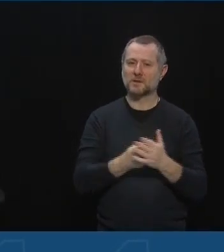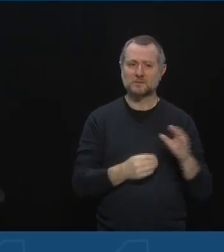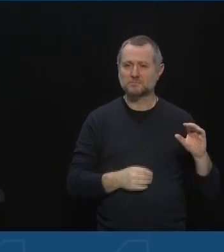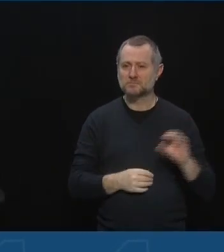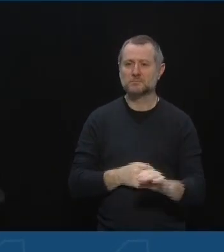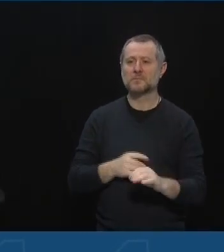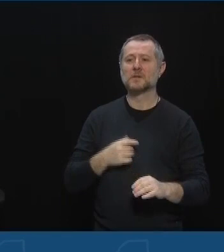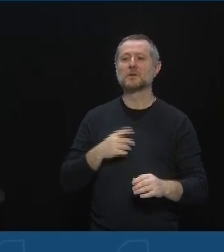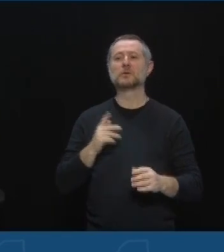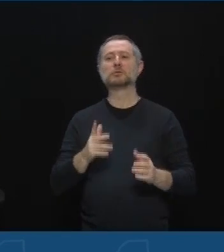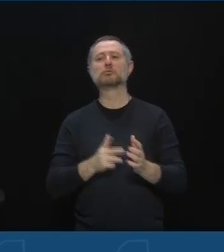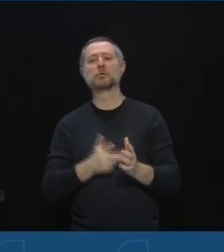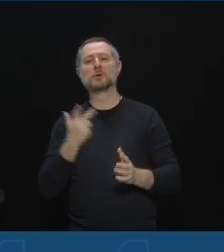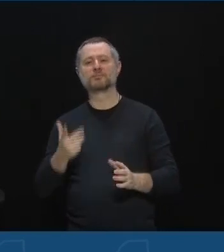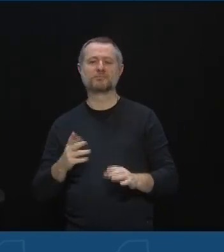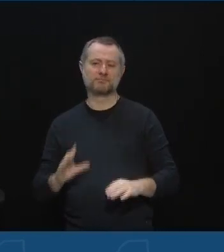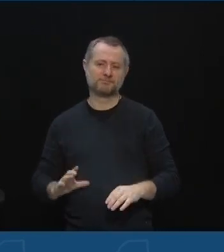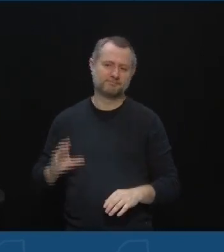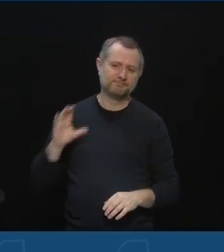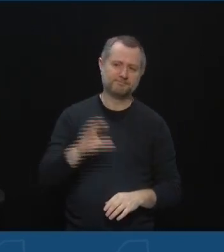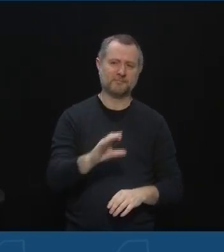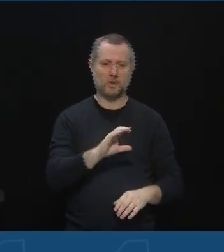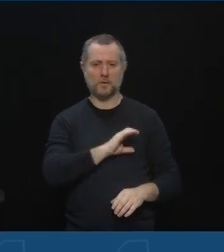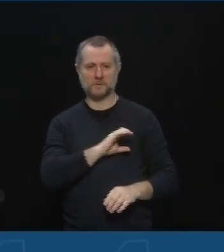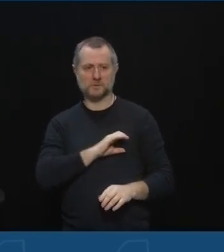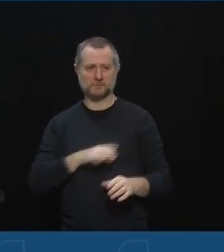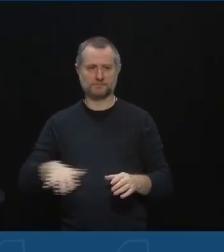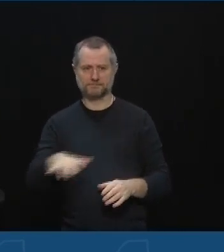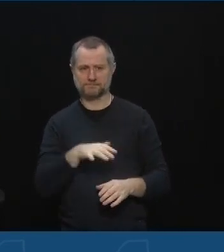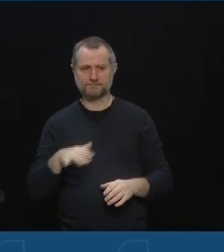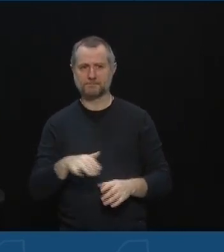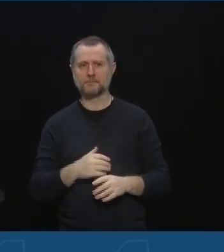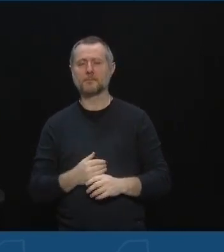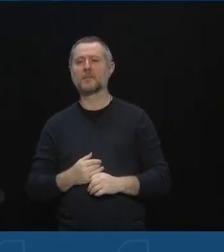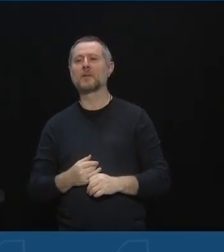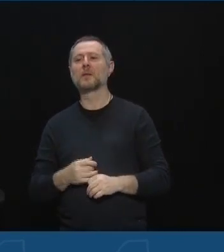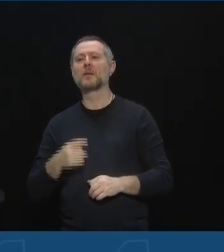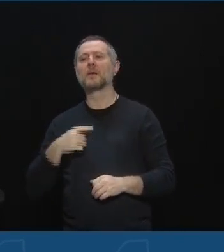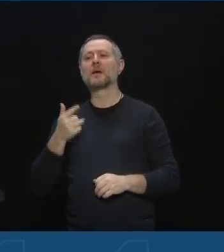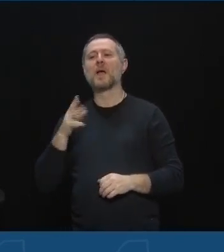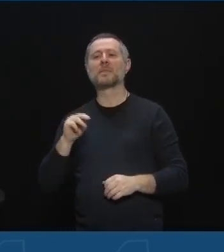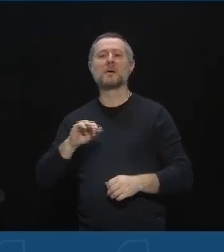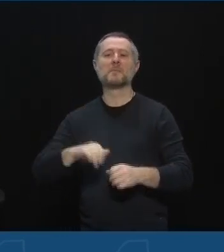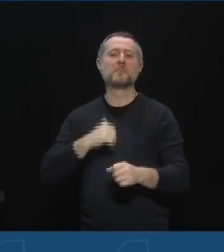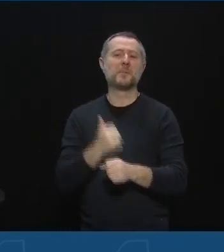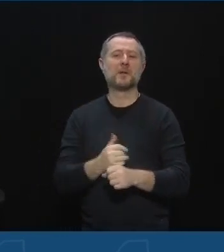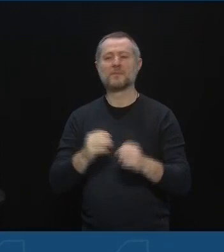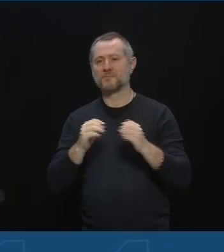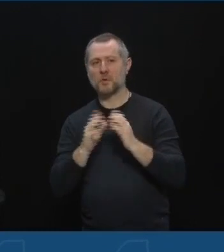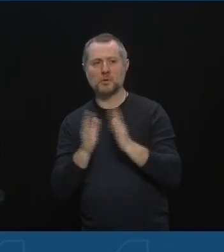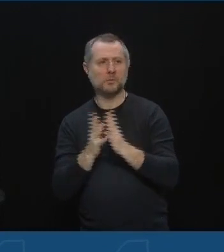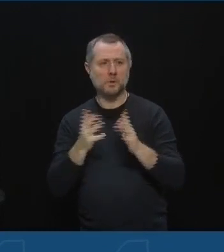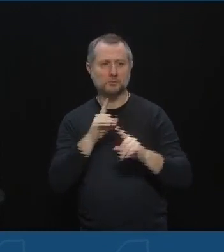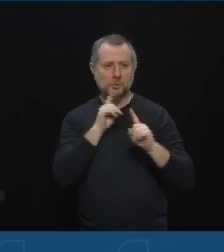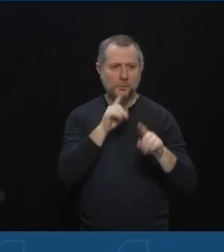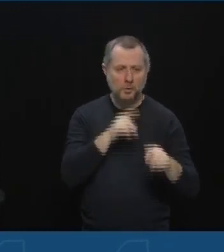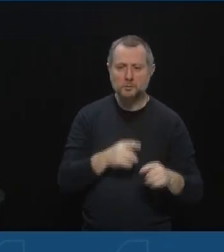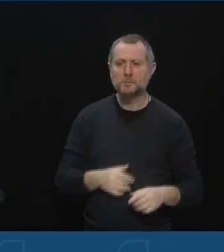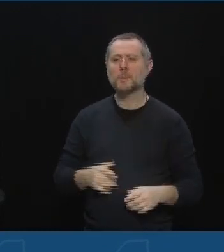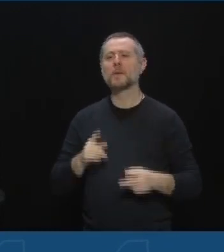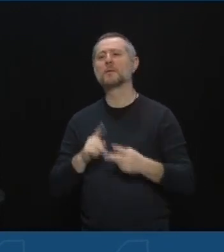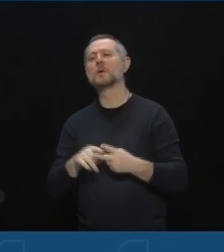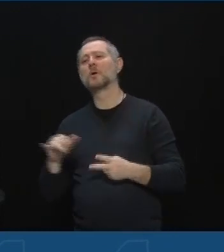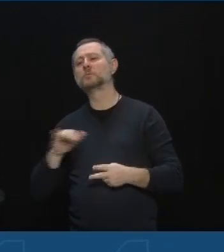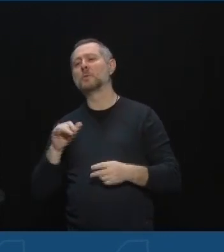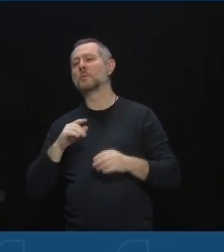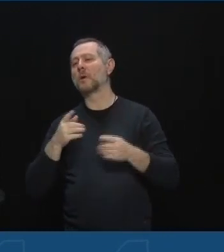investment in our law enforcement, very important to me, in our gun-based violence response. as well as what happens to a community after gun violence. We